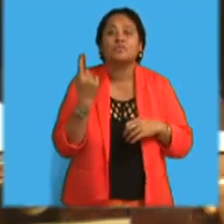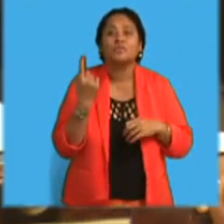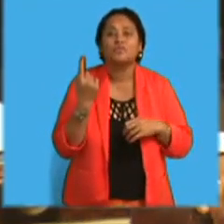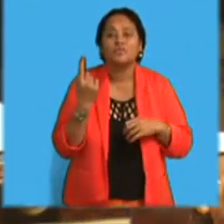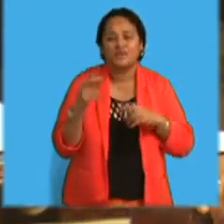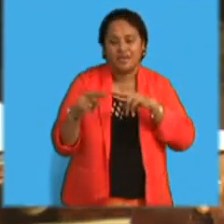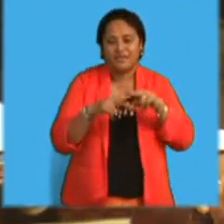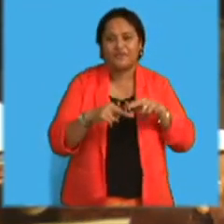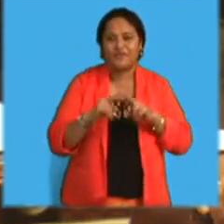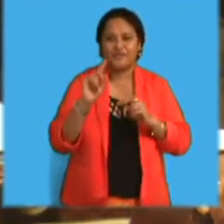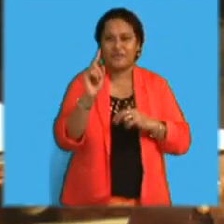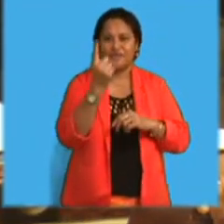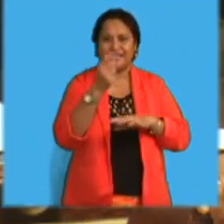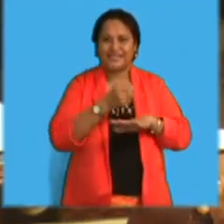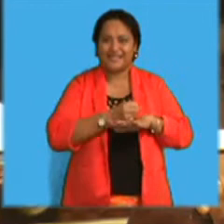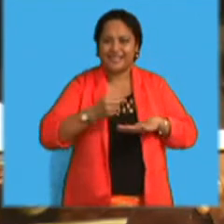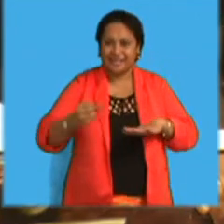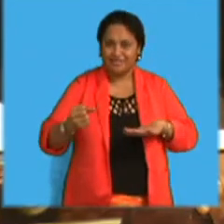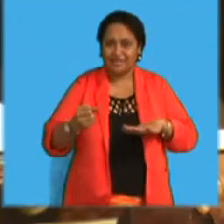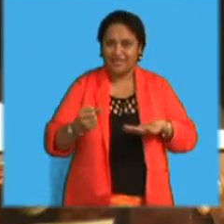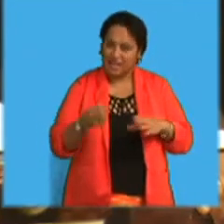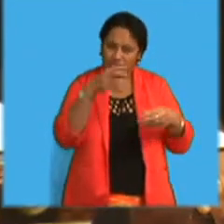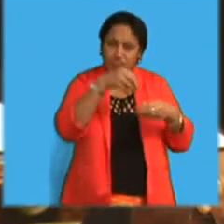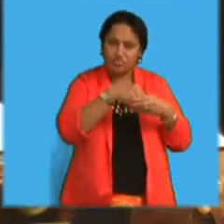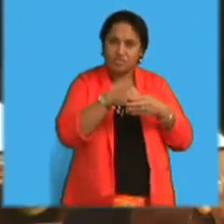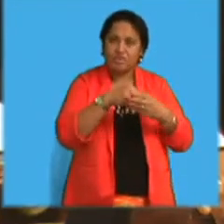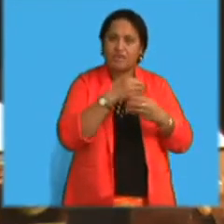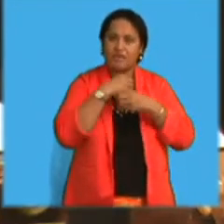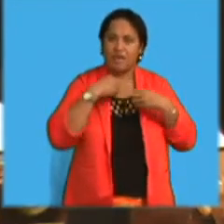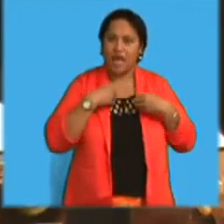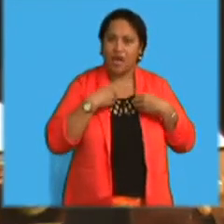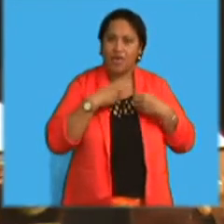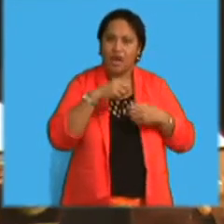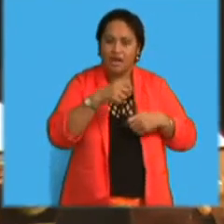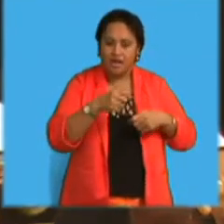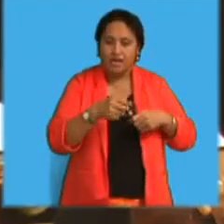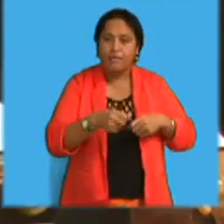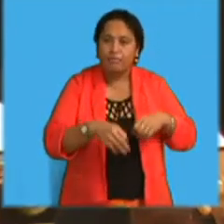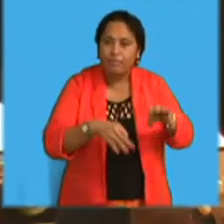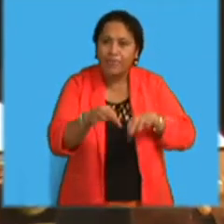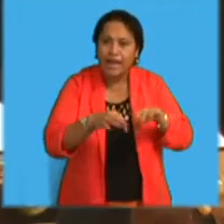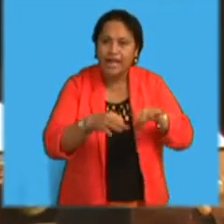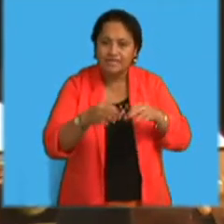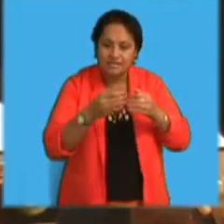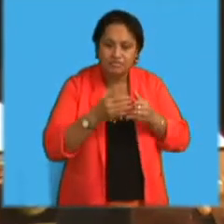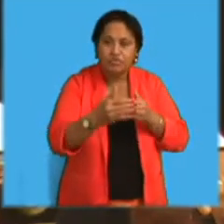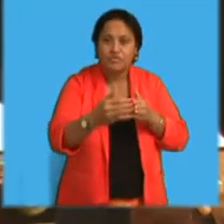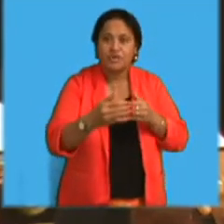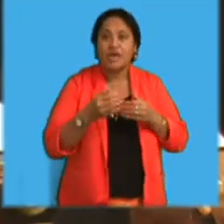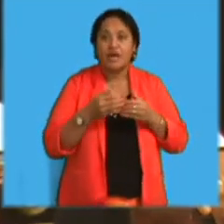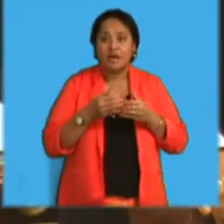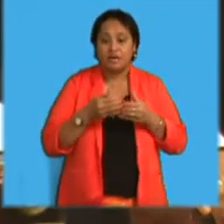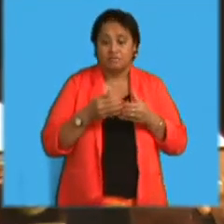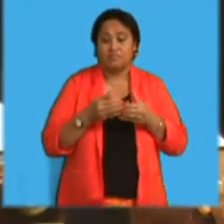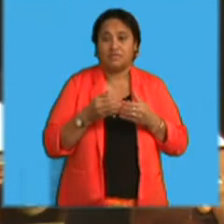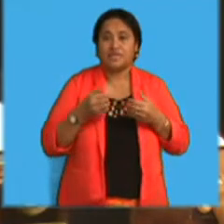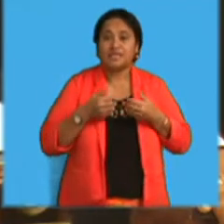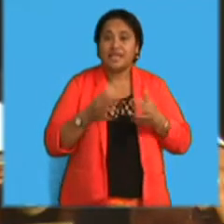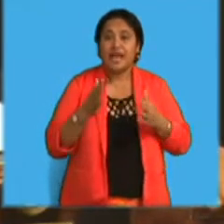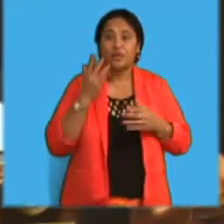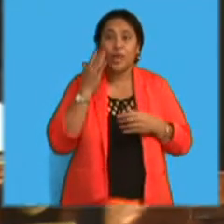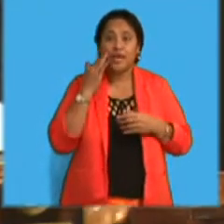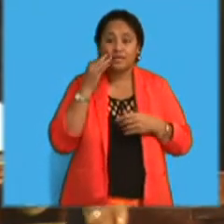of its manifesto, Madam Speaker, and it began in 2014. The initiative has